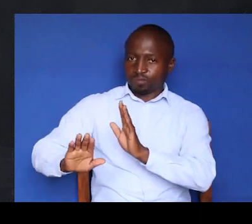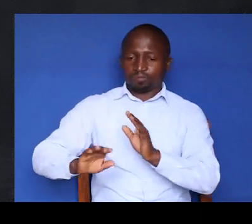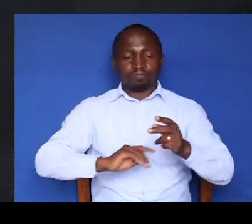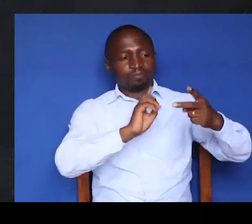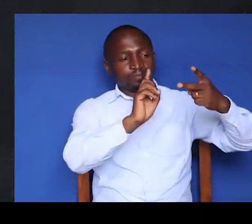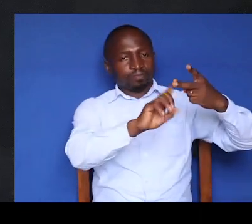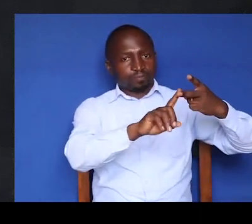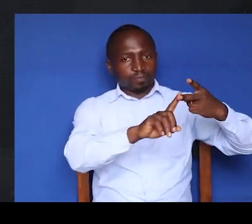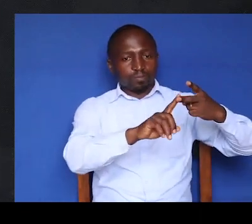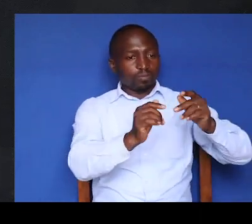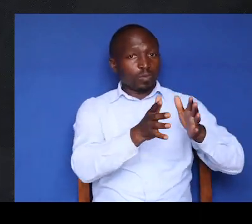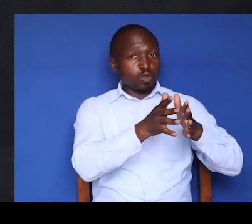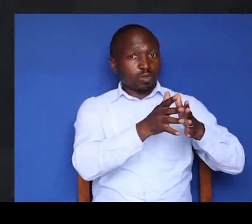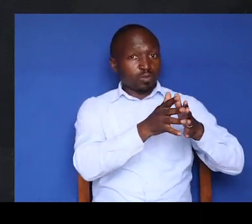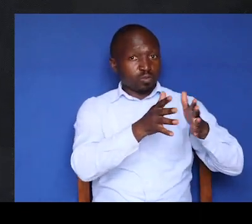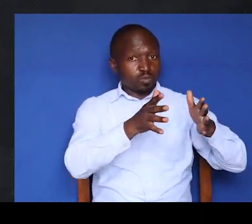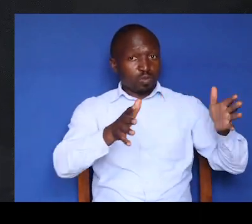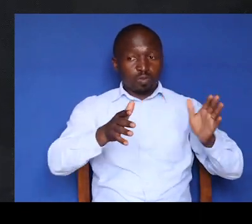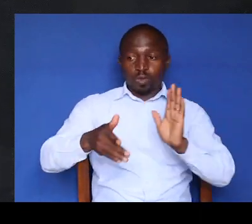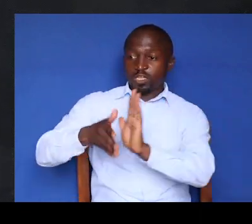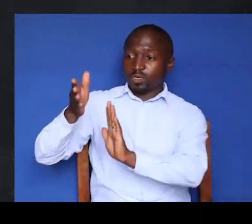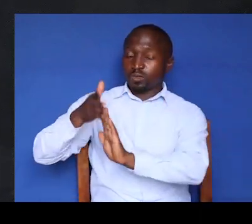the catchment area.